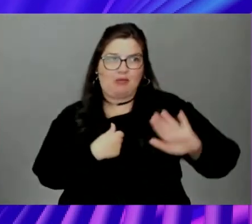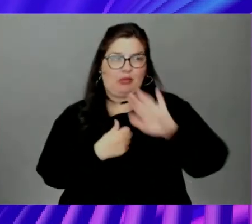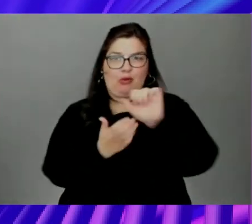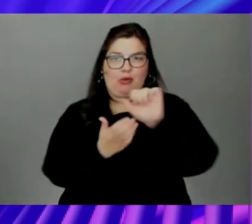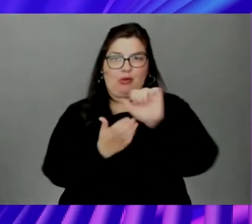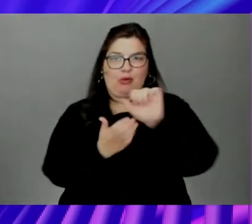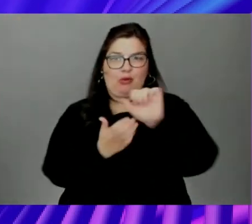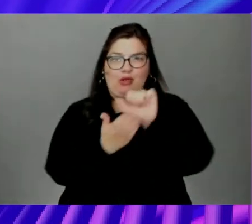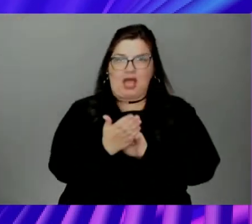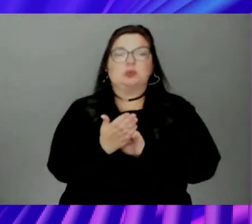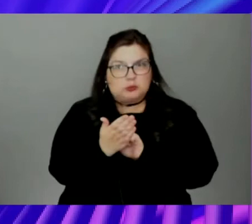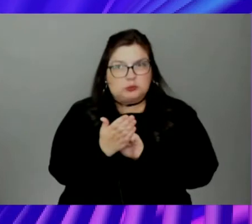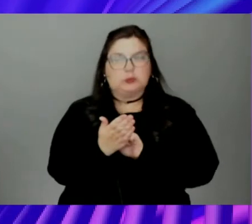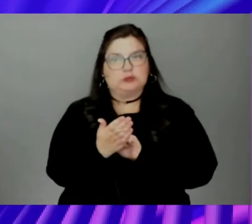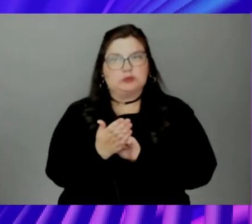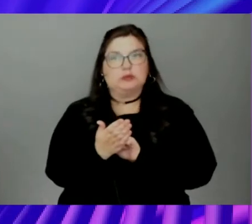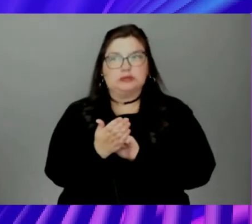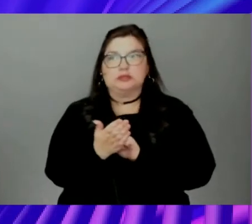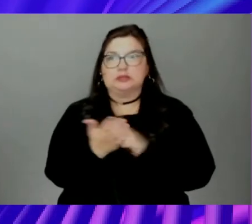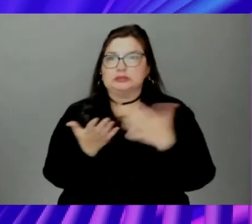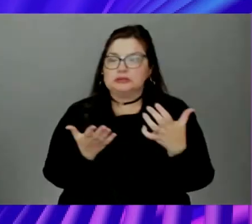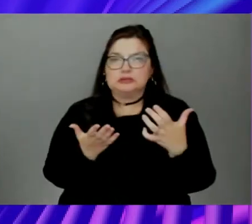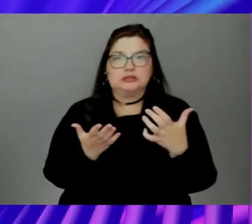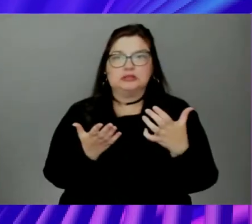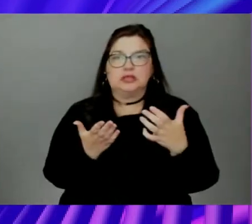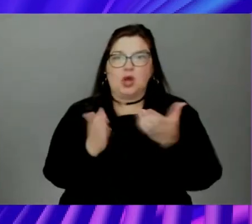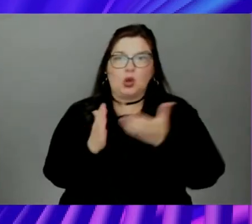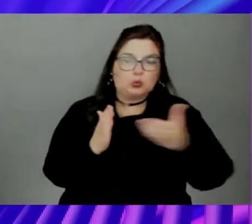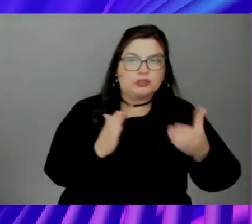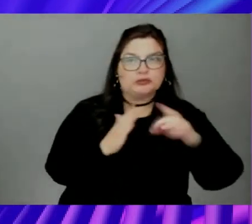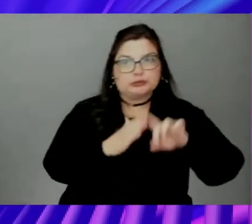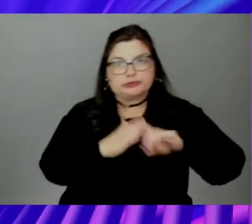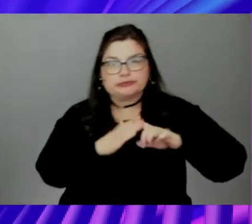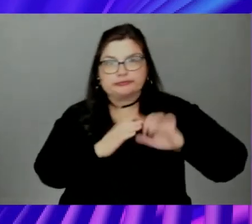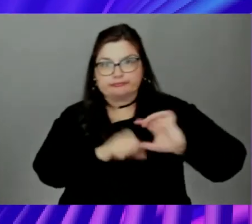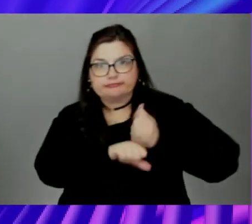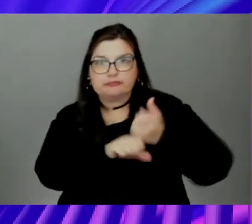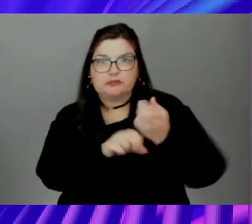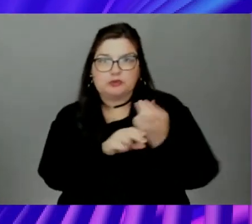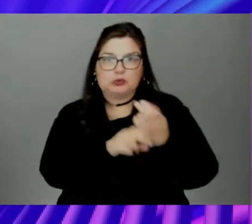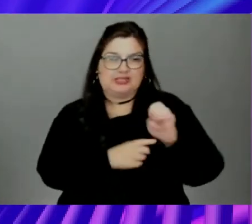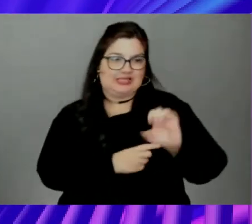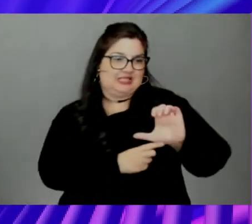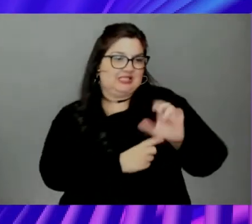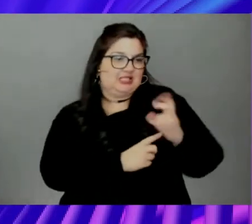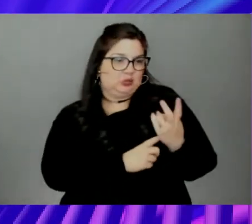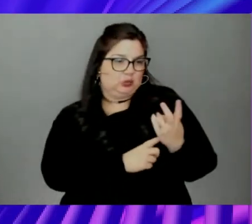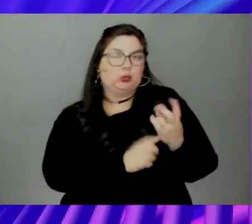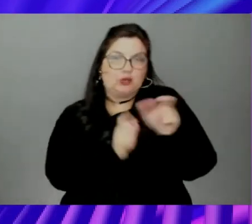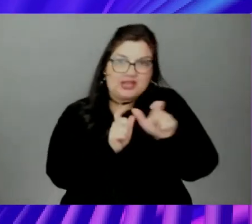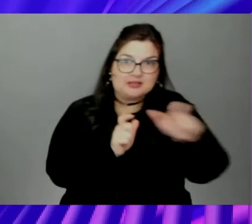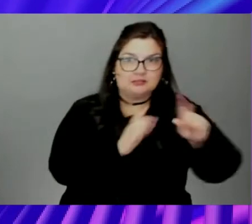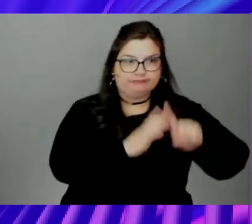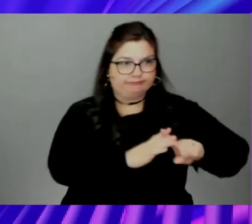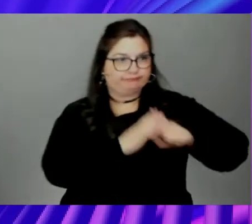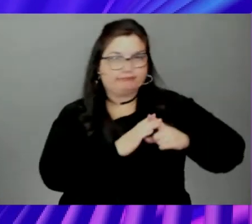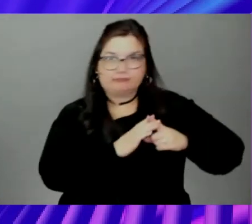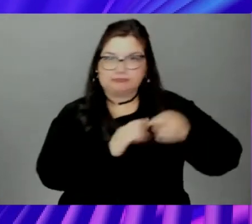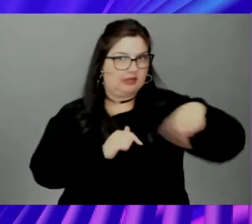They've been unauthorized resource creation, such as EC2 instances,